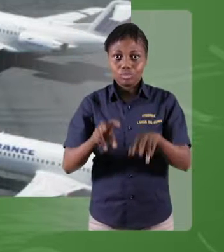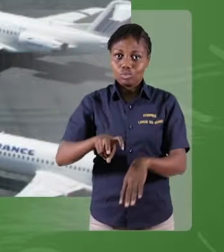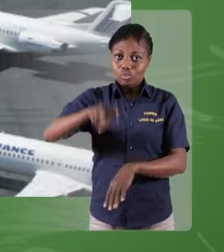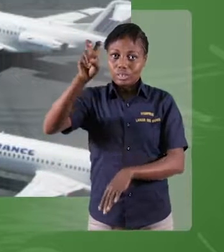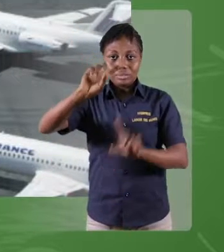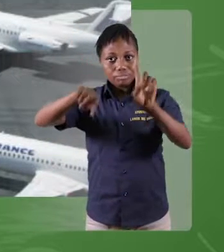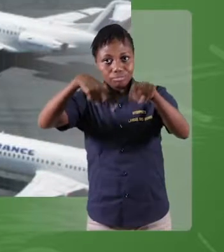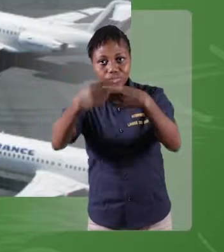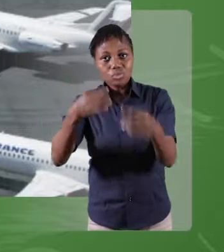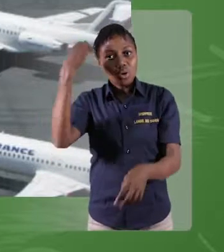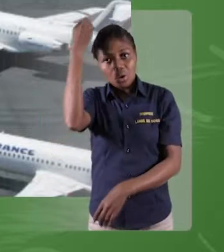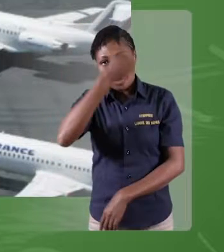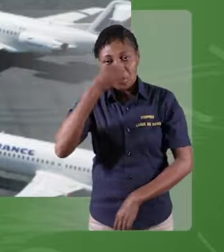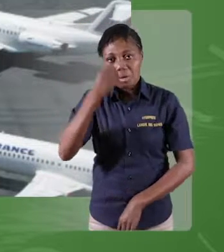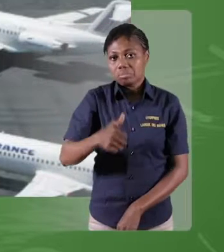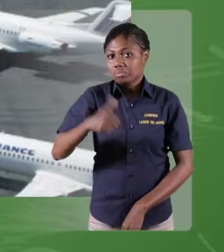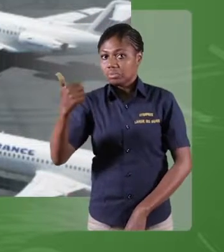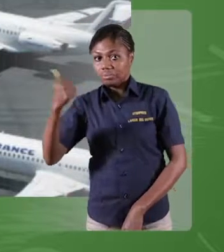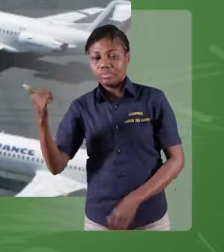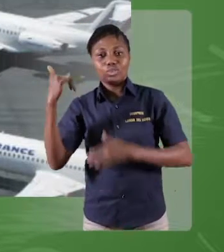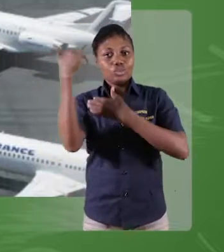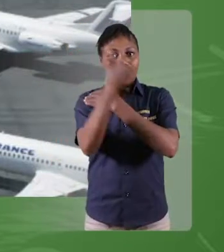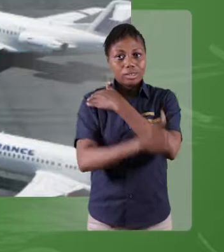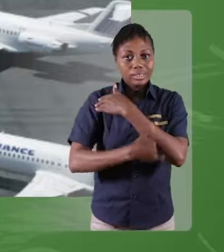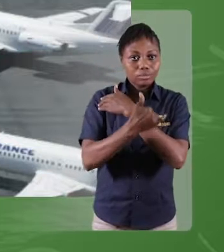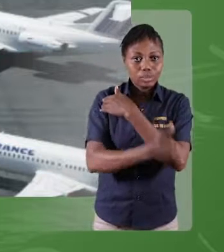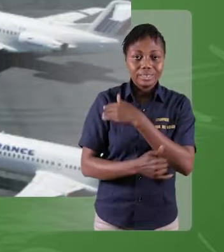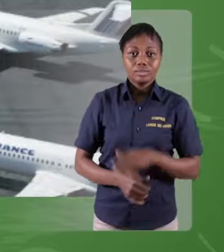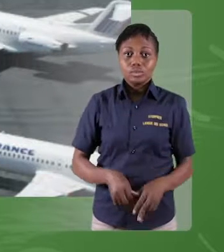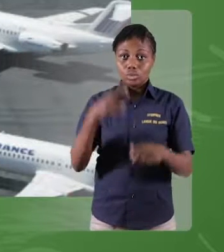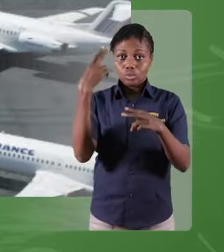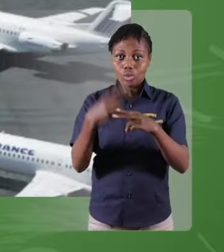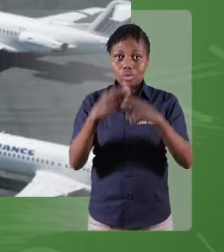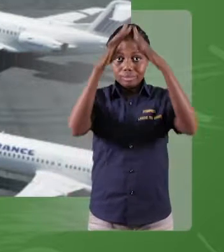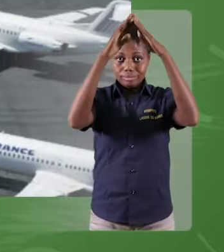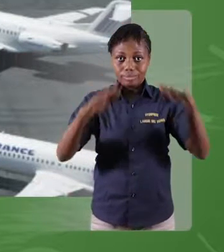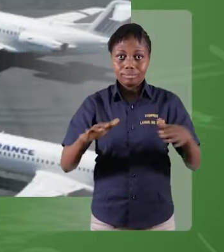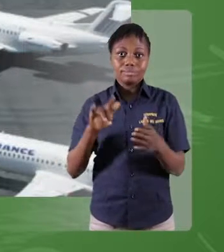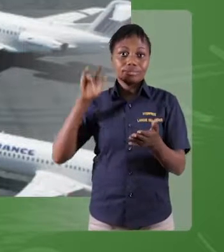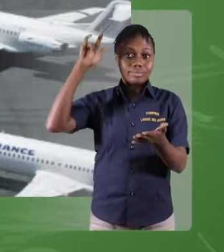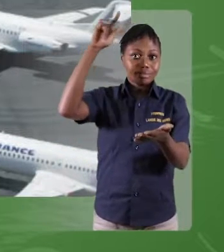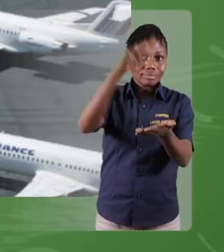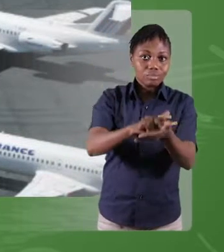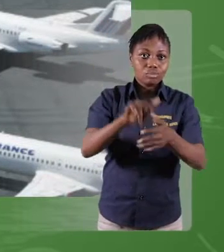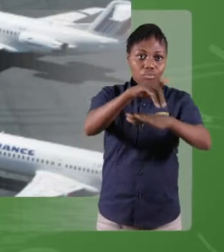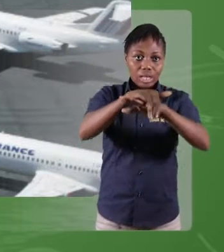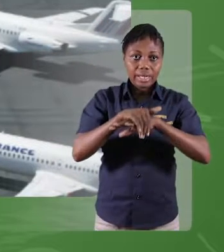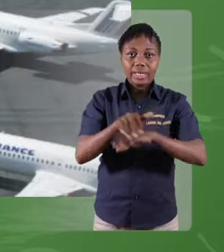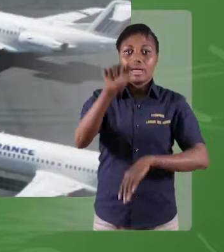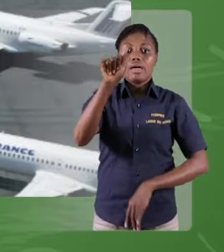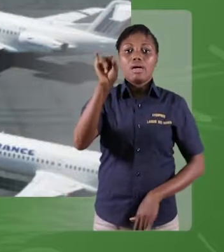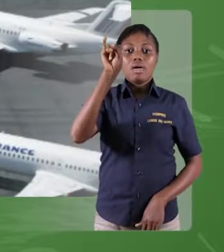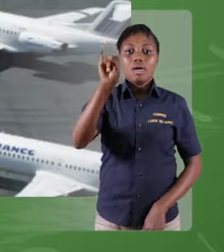take to travel, to go to Europe, etc. And this picture describes